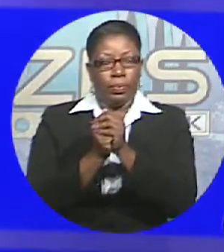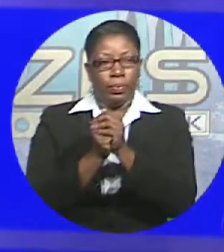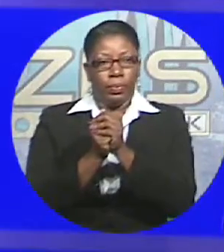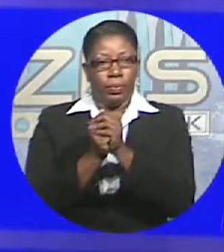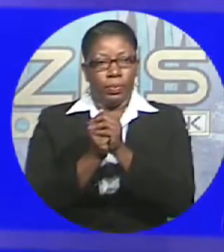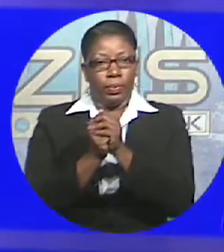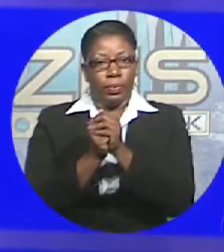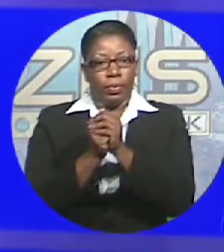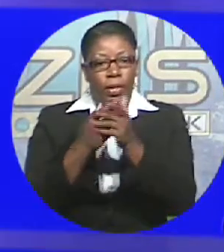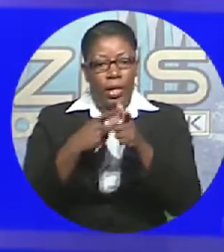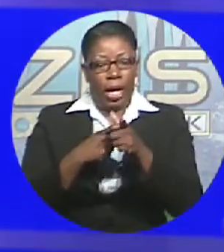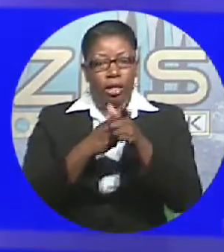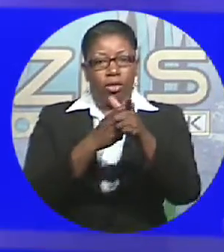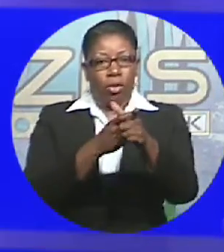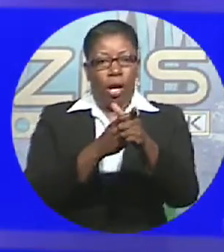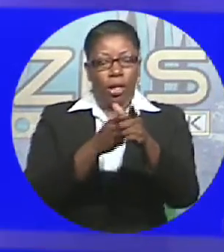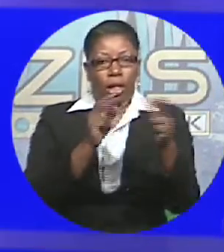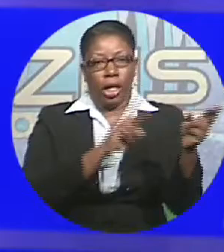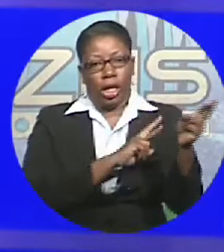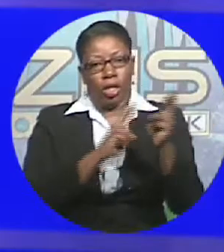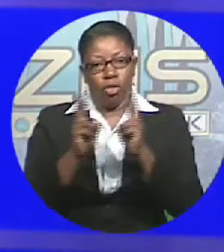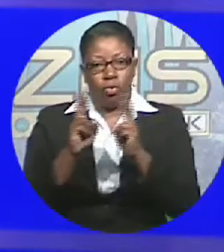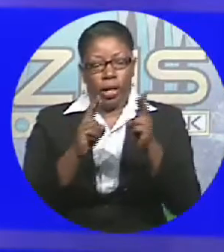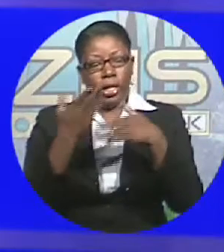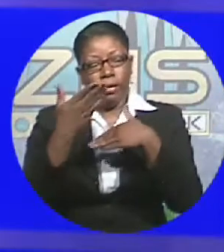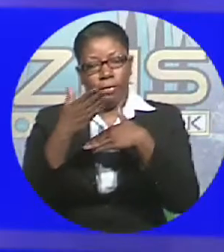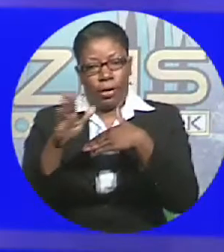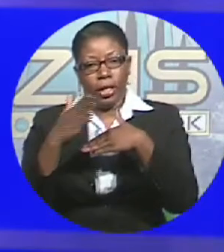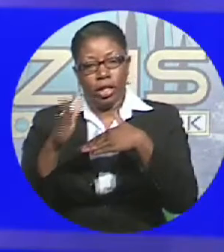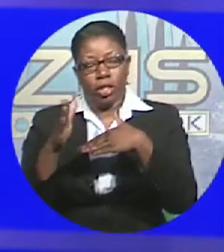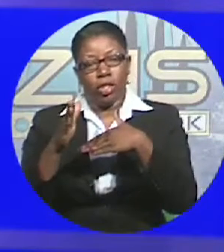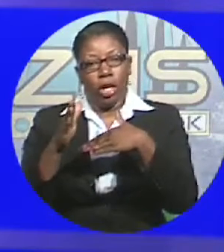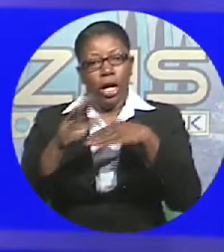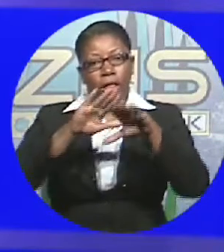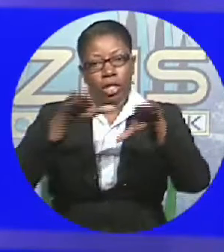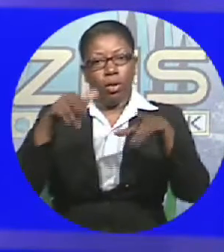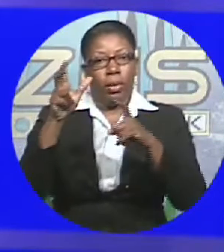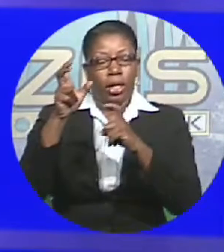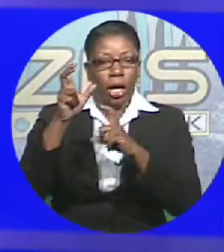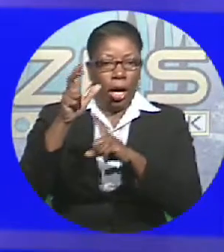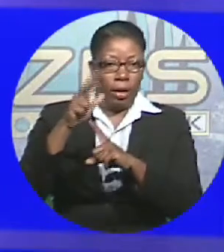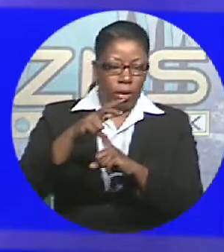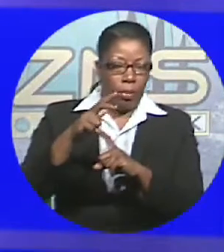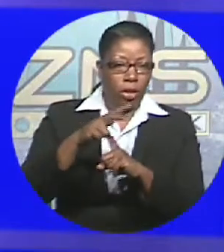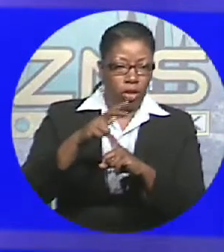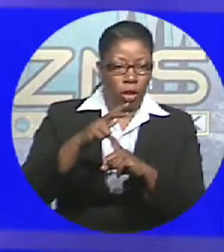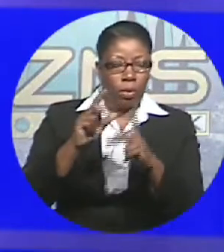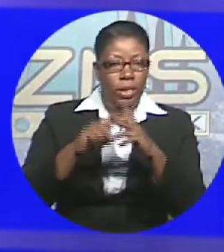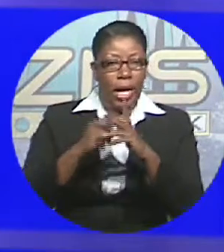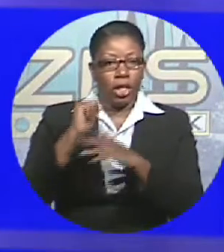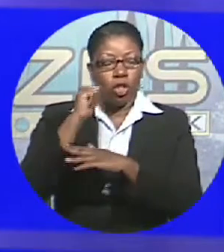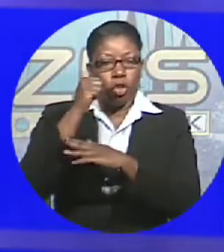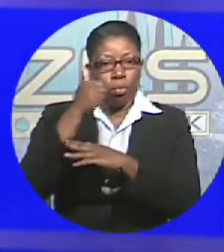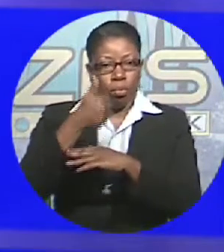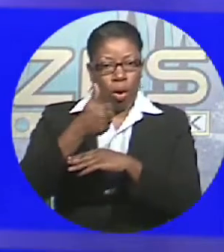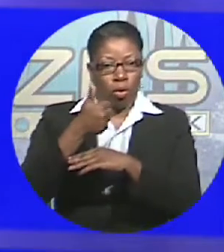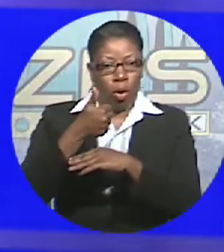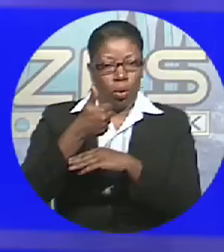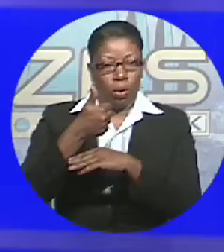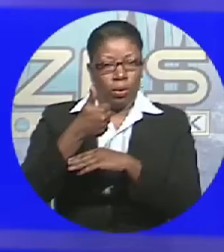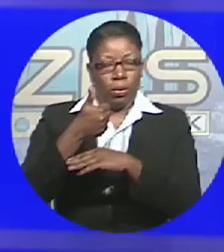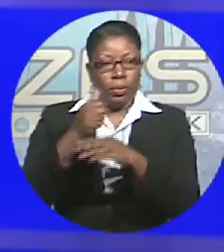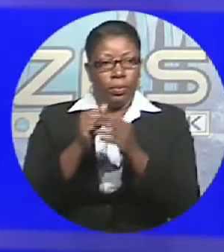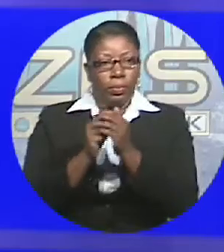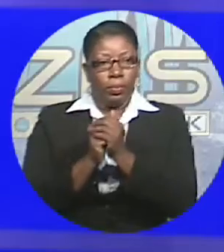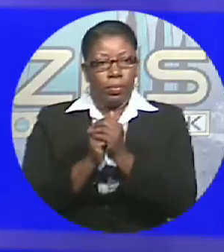Kelsey. Now, while track is getting ready to wrap up, the CARIFTA Swimming Championships will get underway tomorrow in Aruba. Chris Saunders was